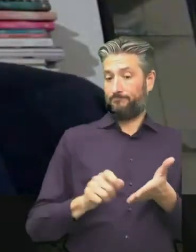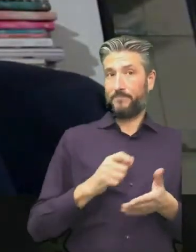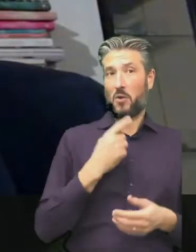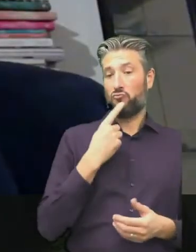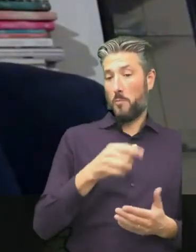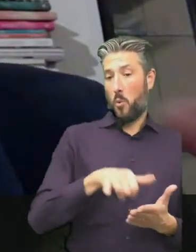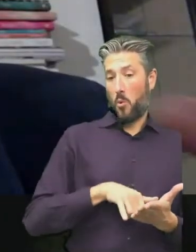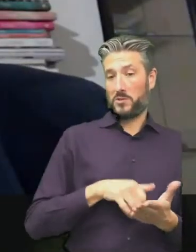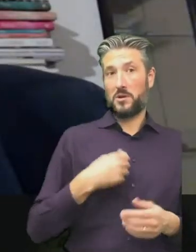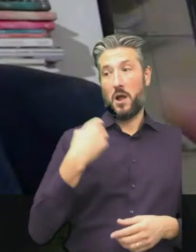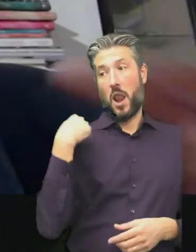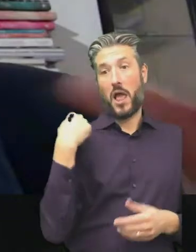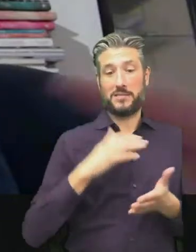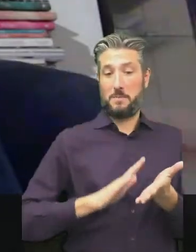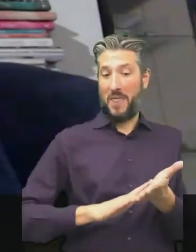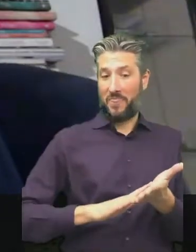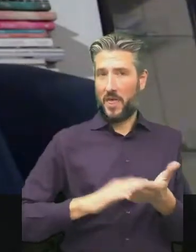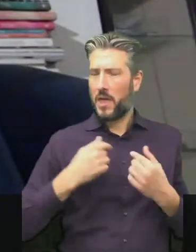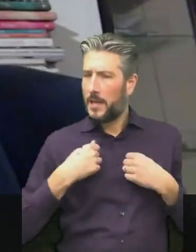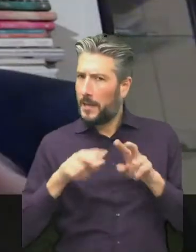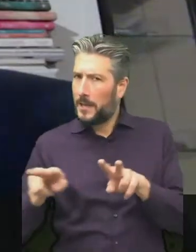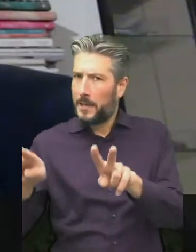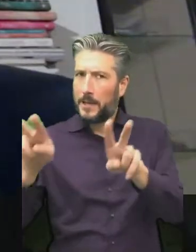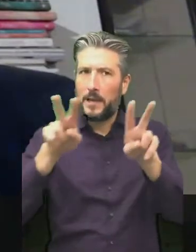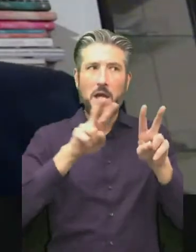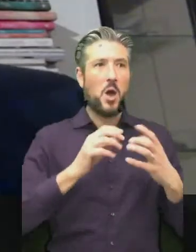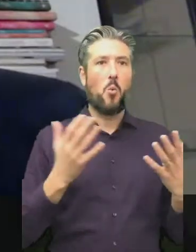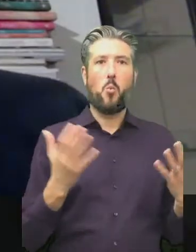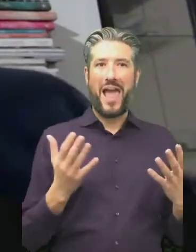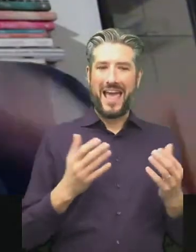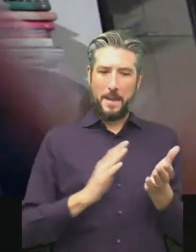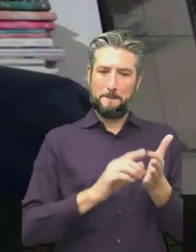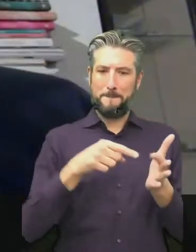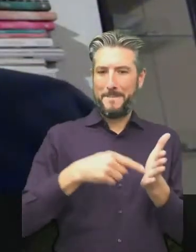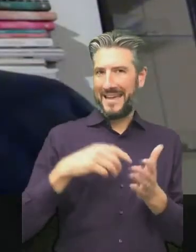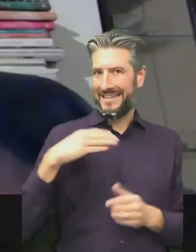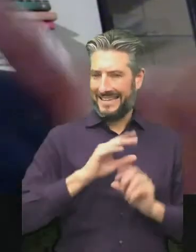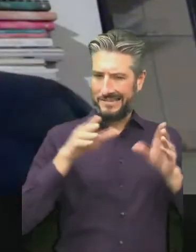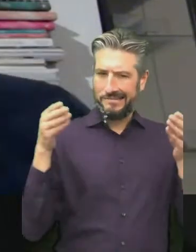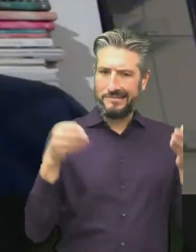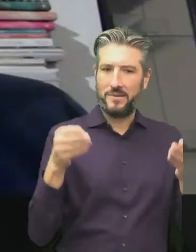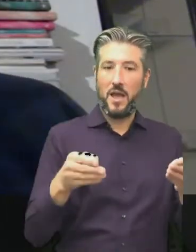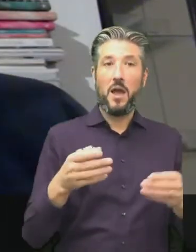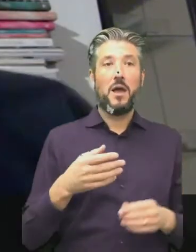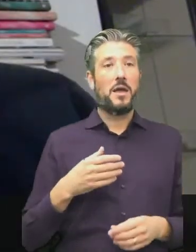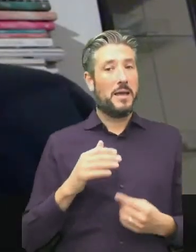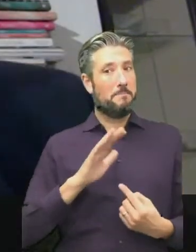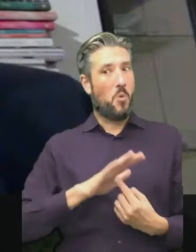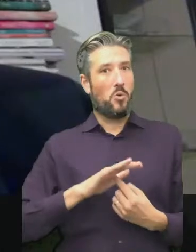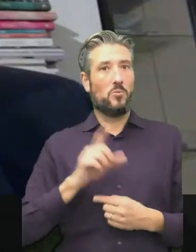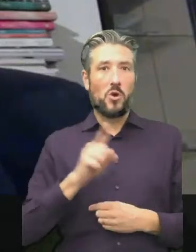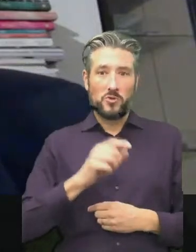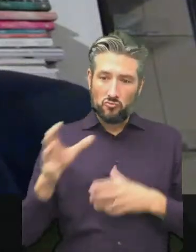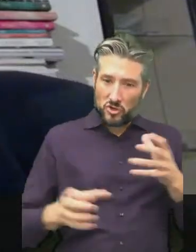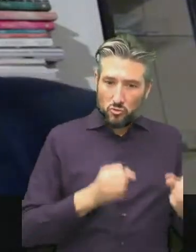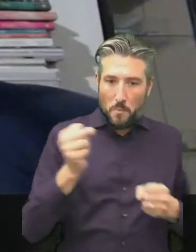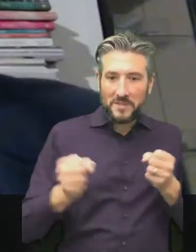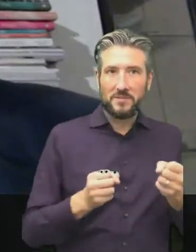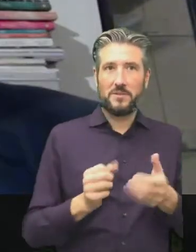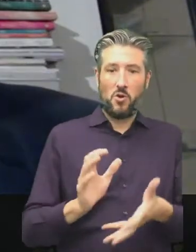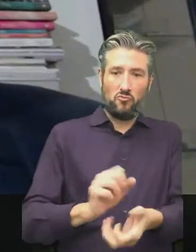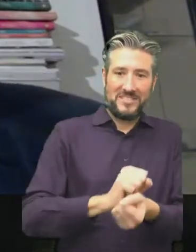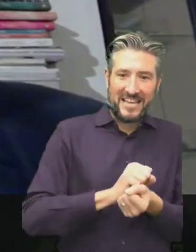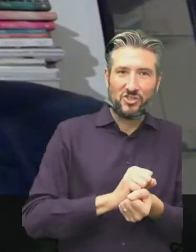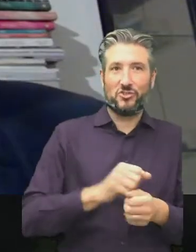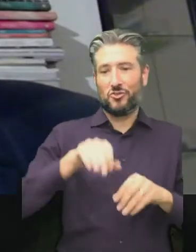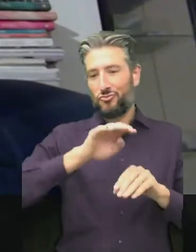at the areas that the Met does need to address: recruitment, retention, training, operational practices, and community engagement. Let's wait